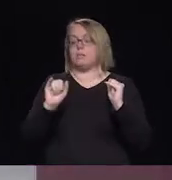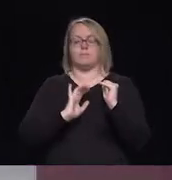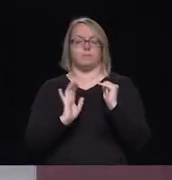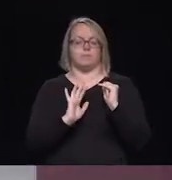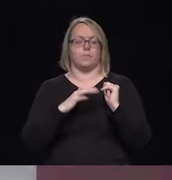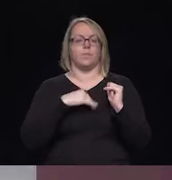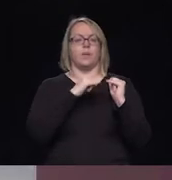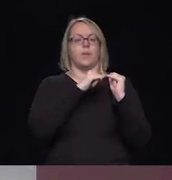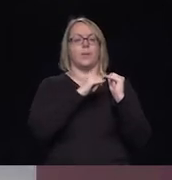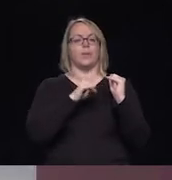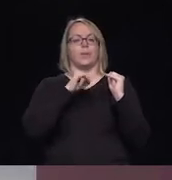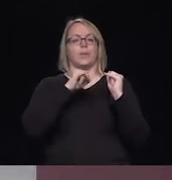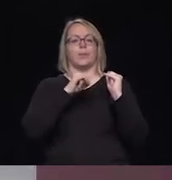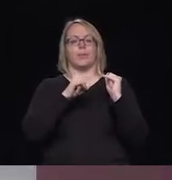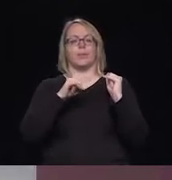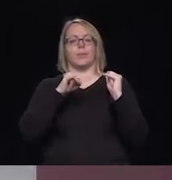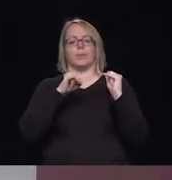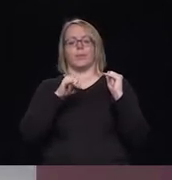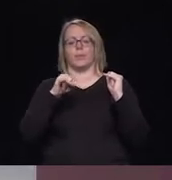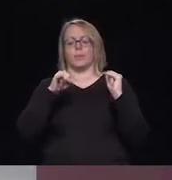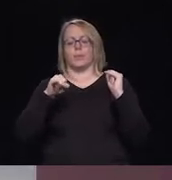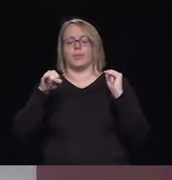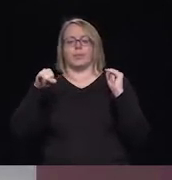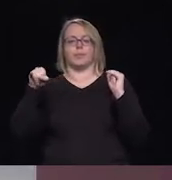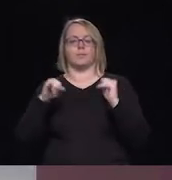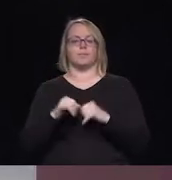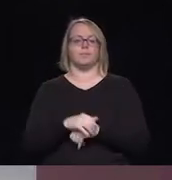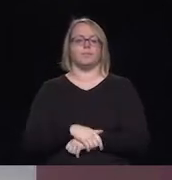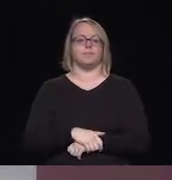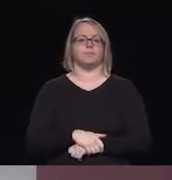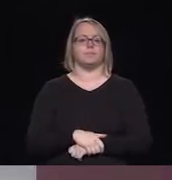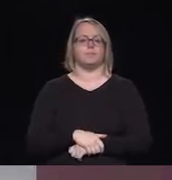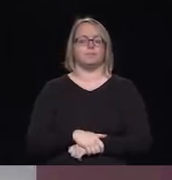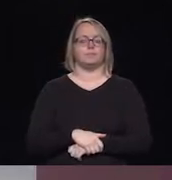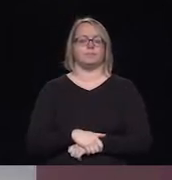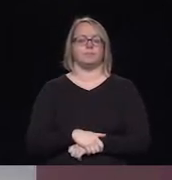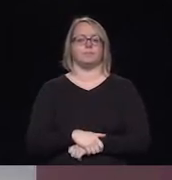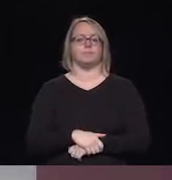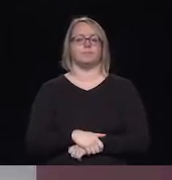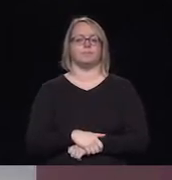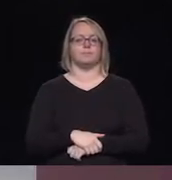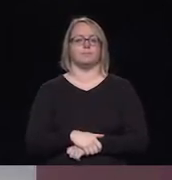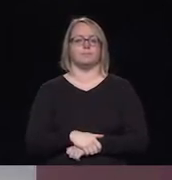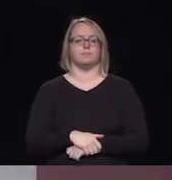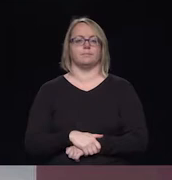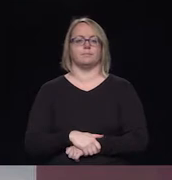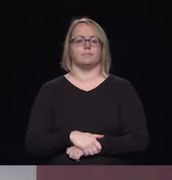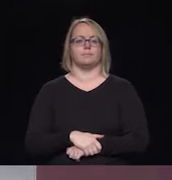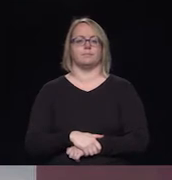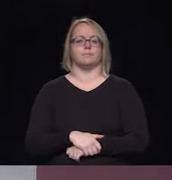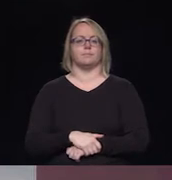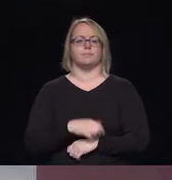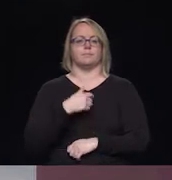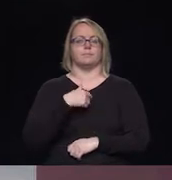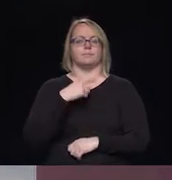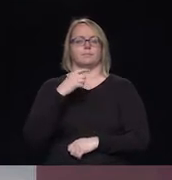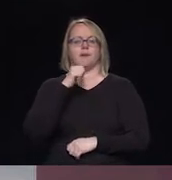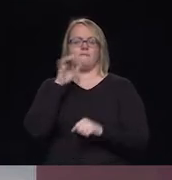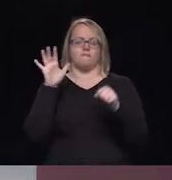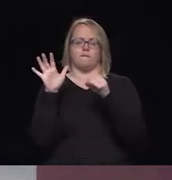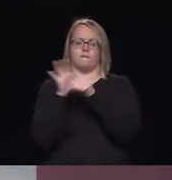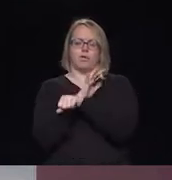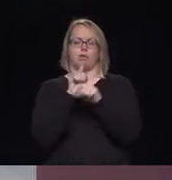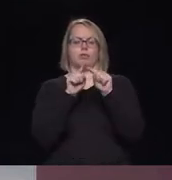So I'm using these curved rolling strokes. I'm not doing full circles anymore. I'm doing